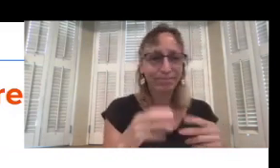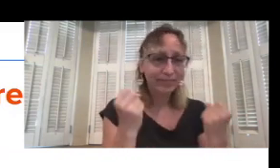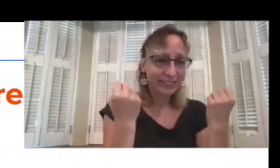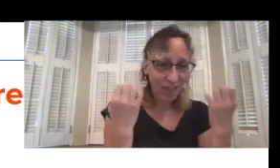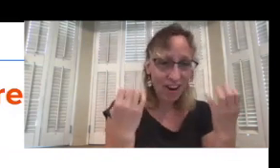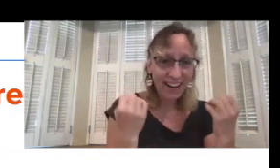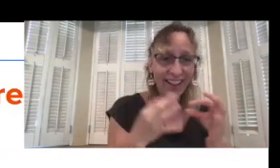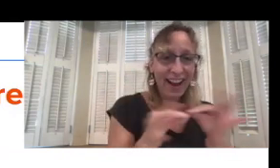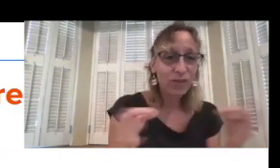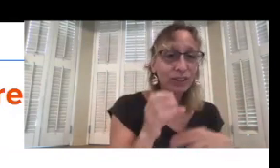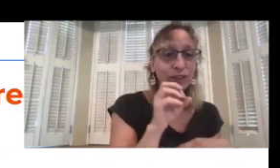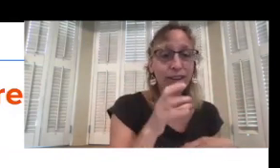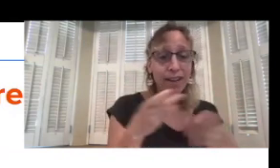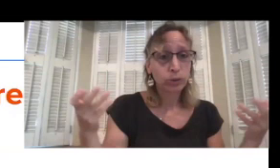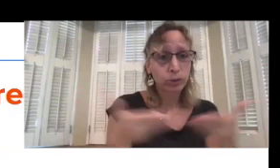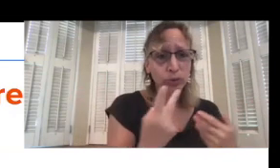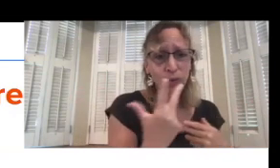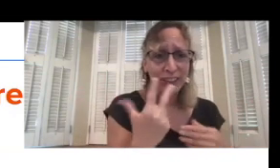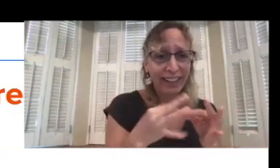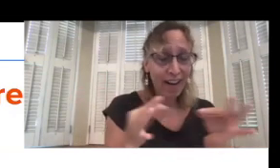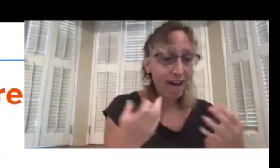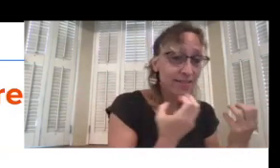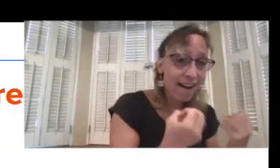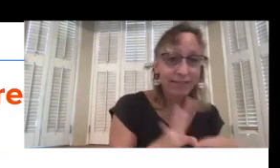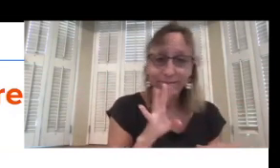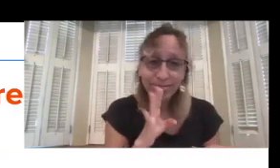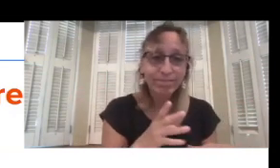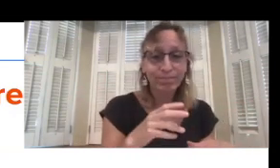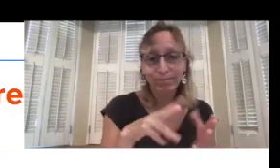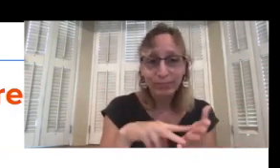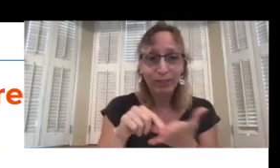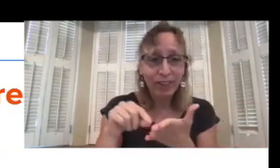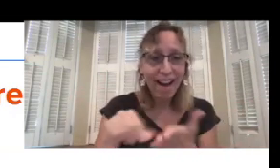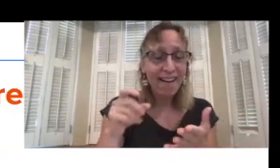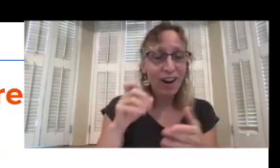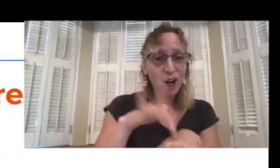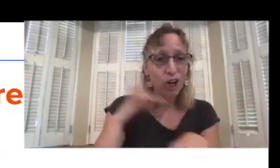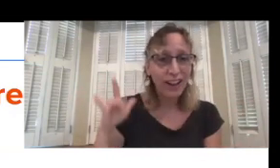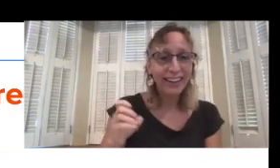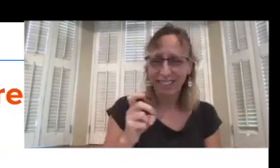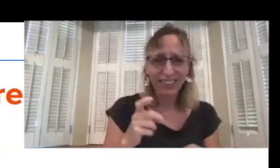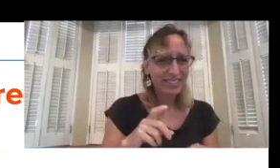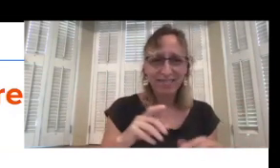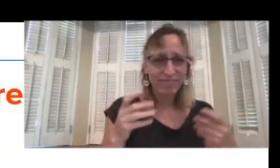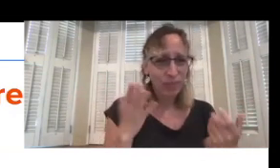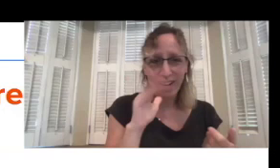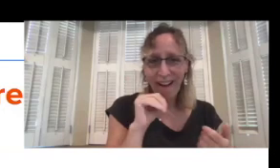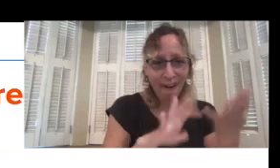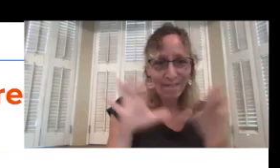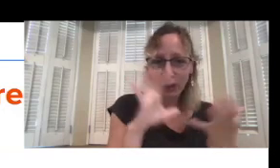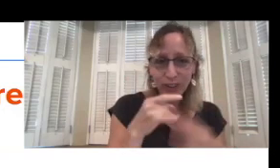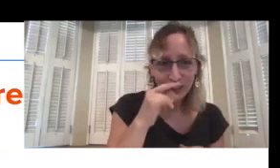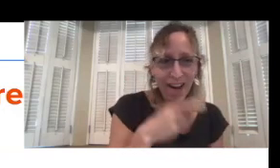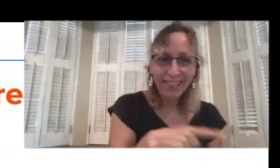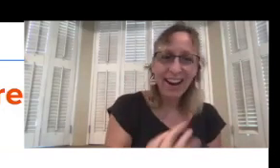research, that show that you can introduce 2 to 3 languages to a child, and the earlier